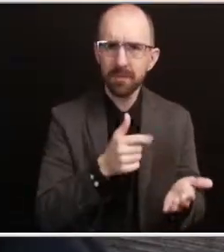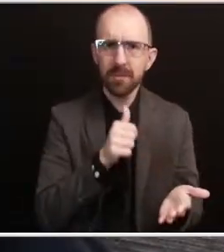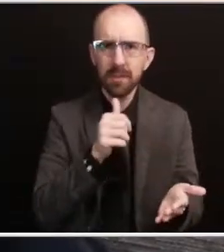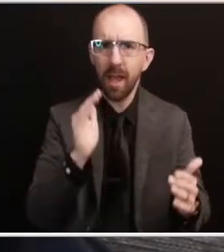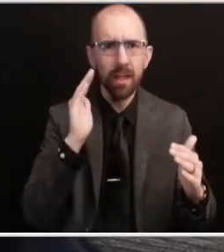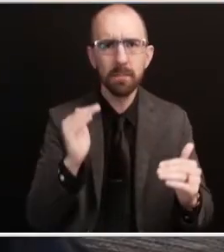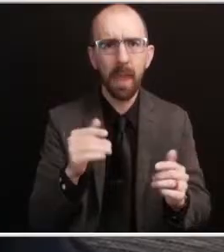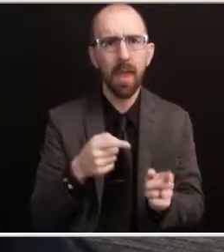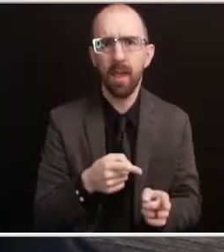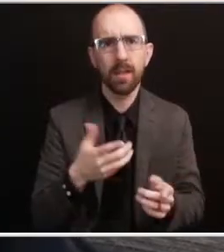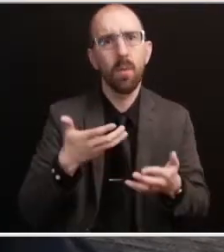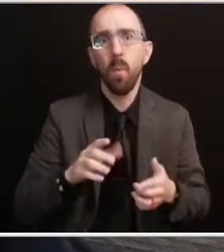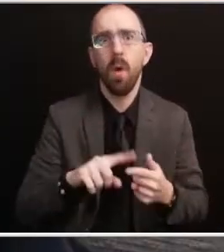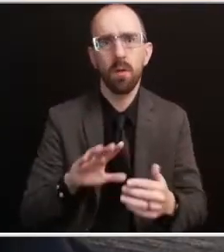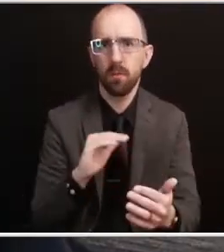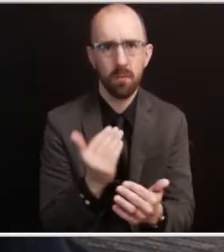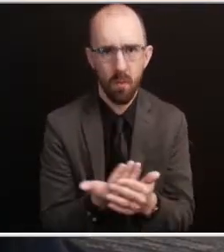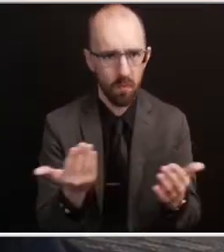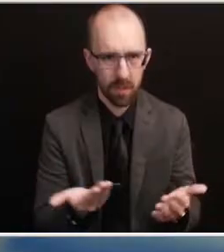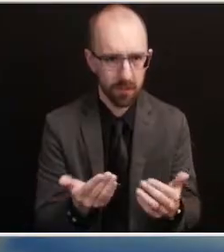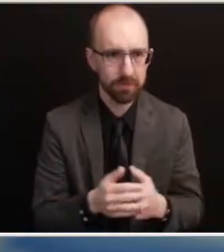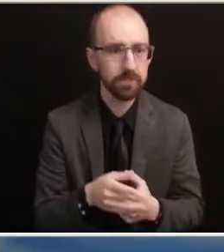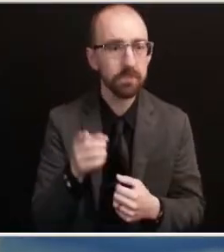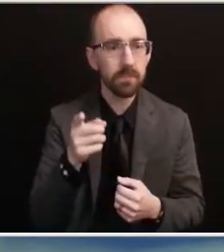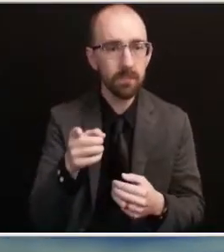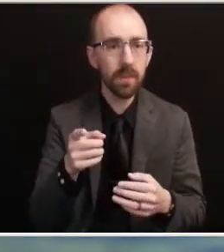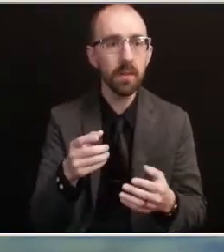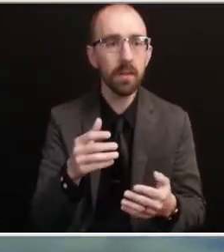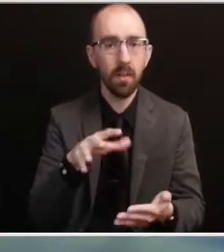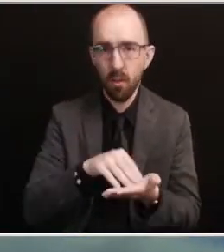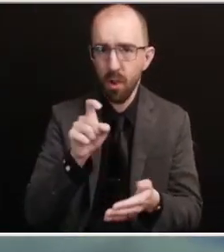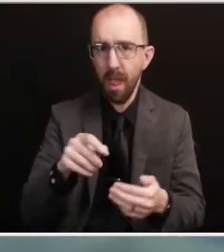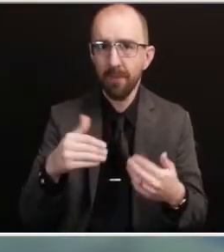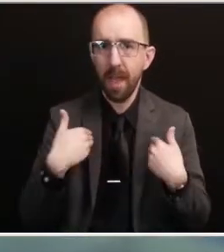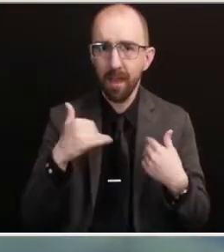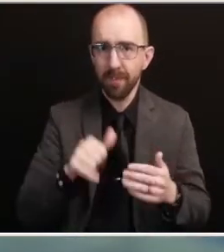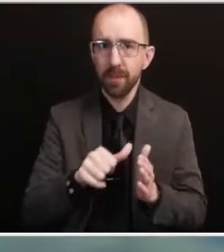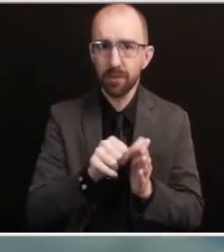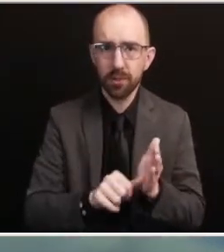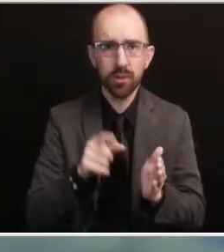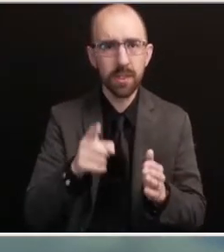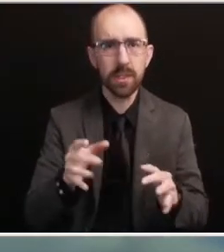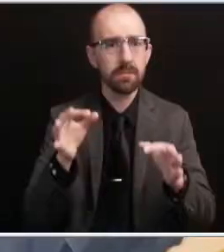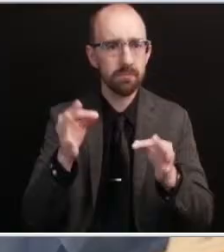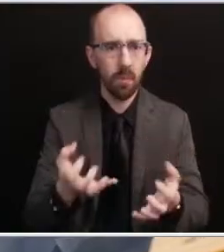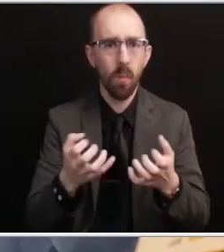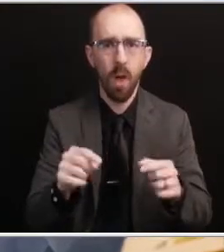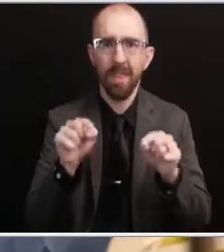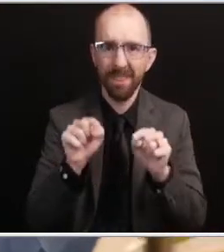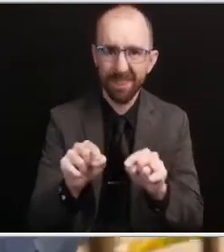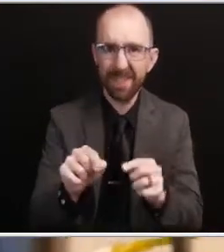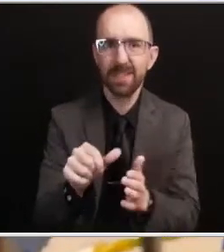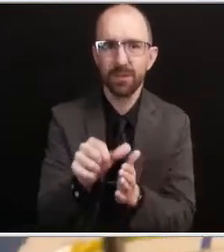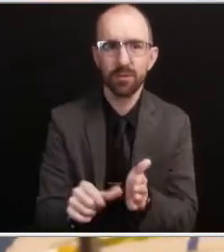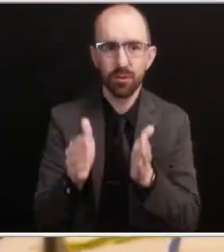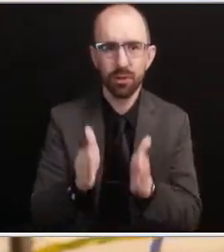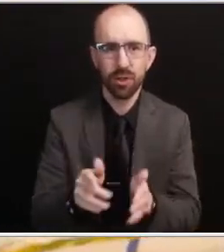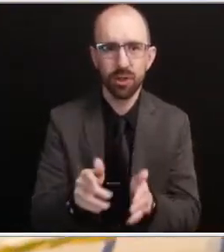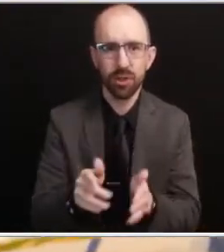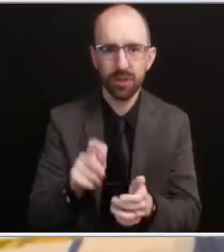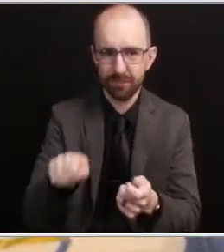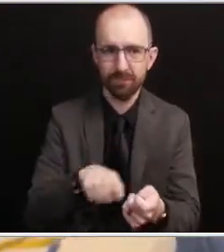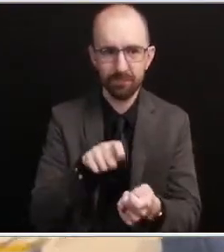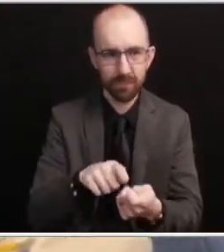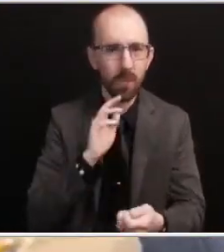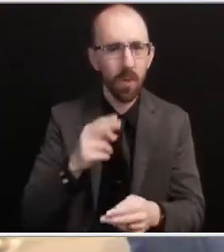when he learned he had to have this surgery, Daniel absolutely wanted this surgeon. We'll get to what Dr. Vince Key and